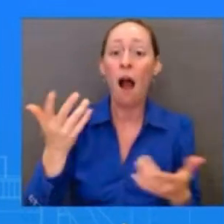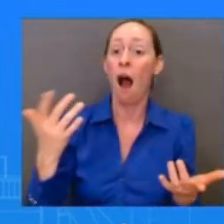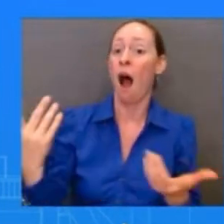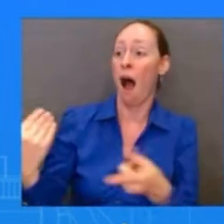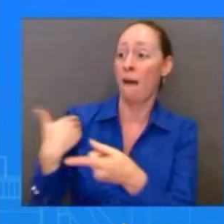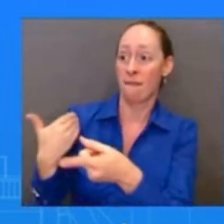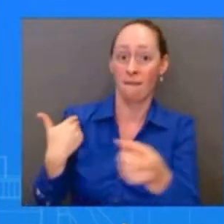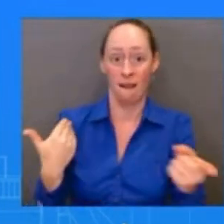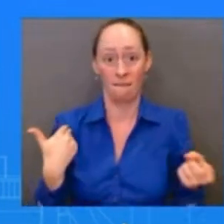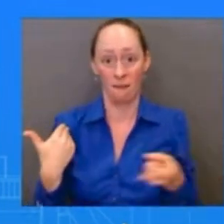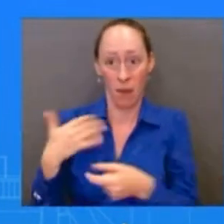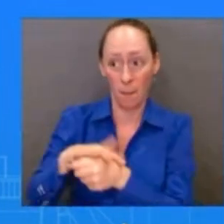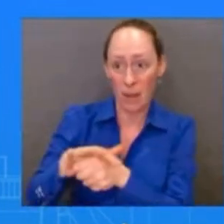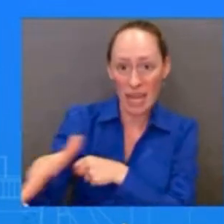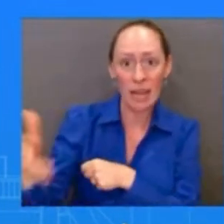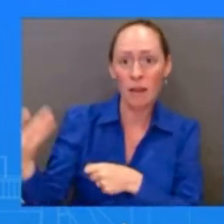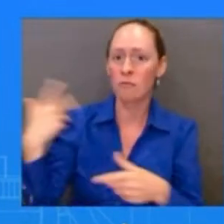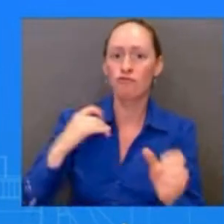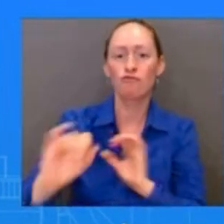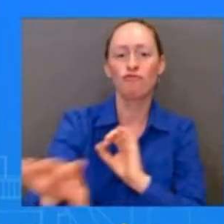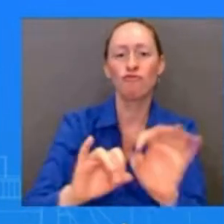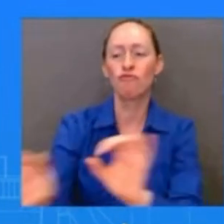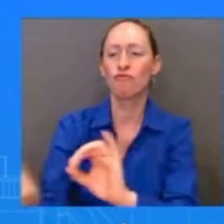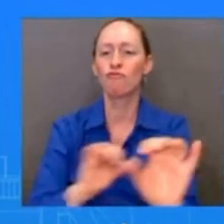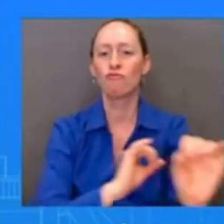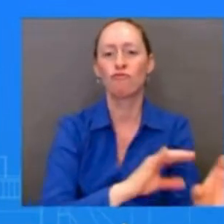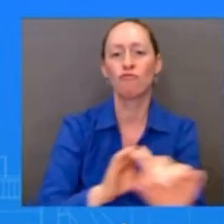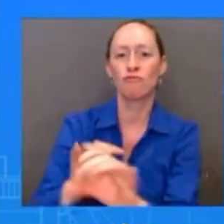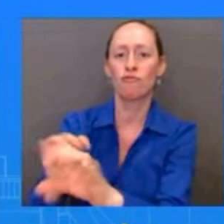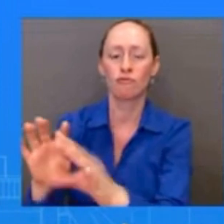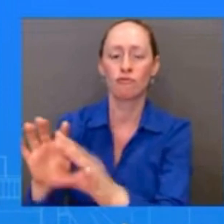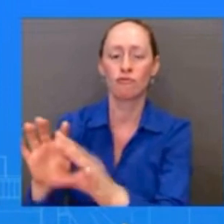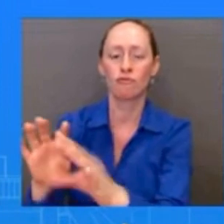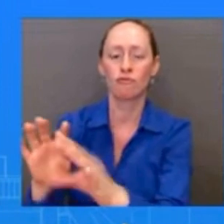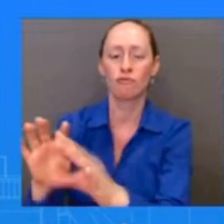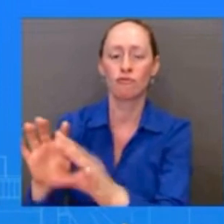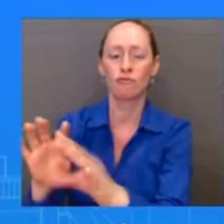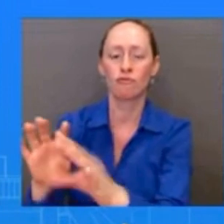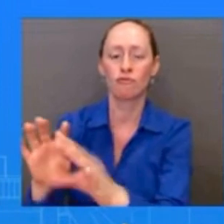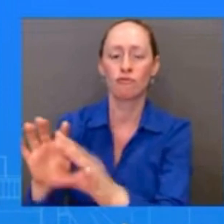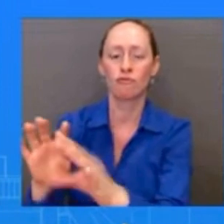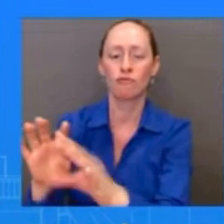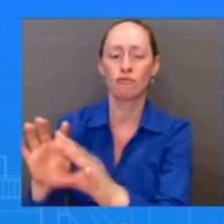chain distribution task force, we've seen